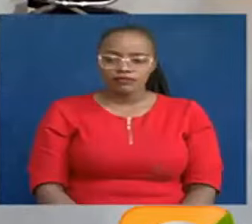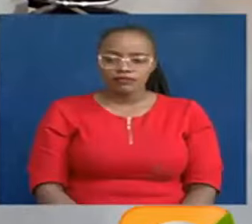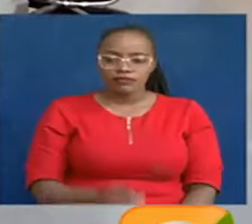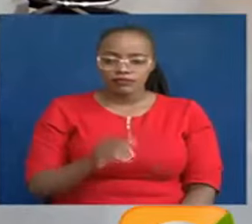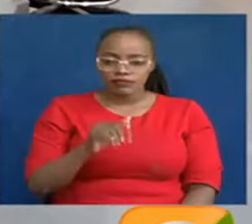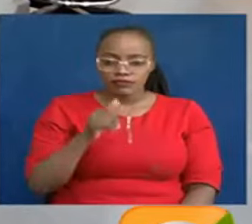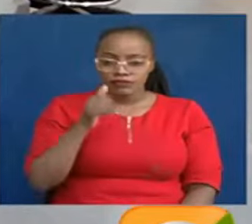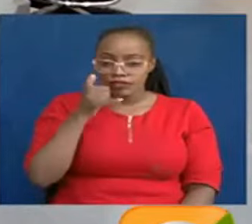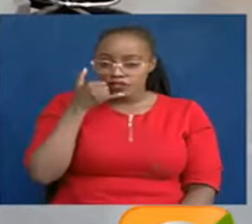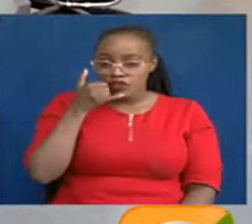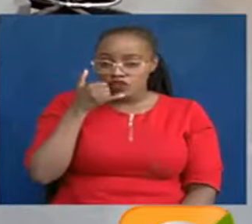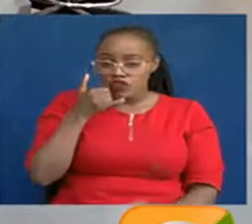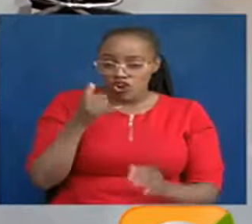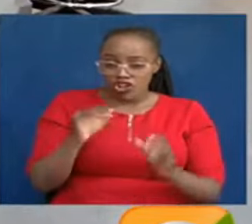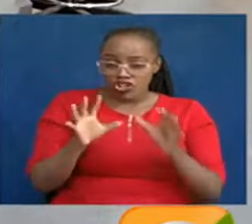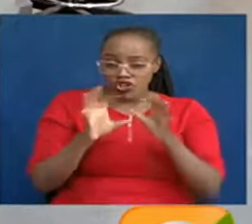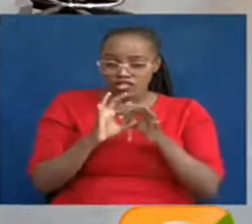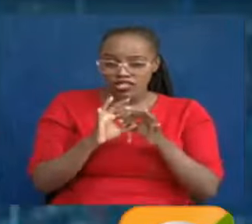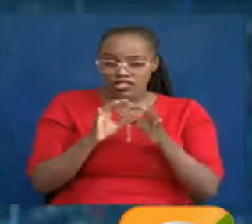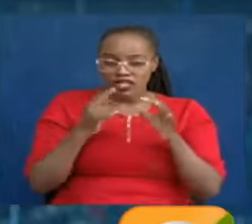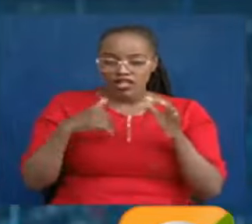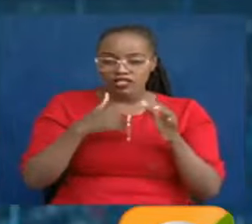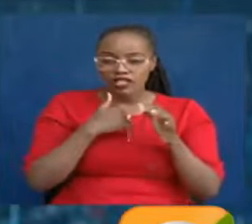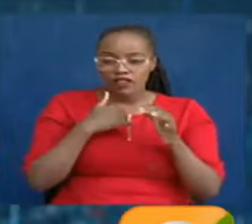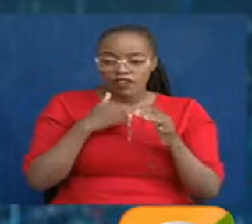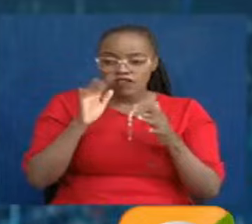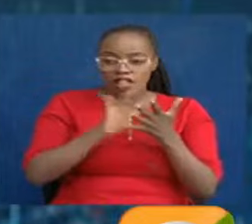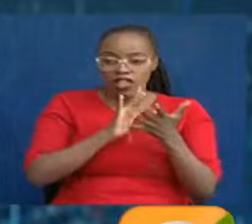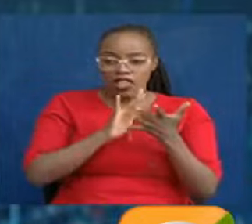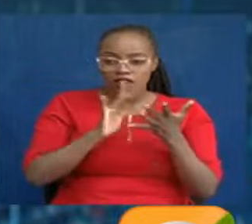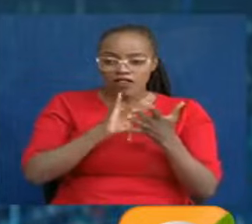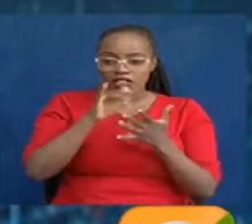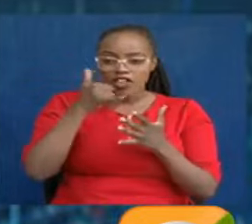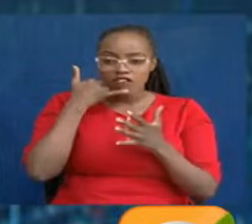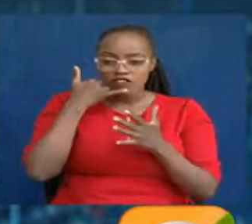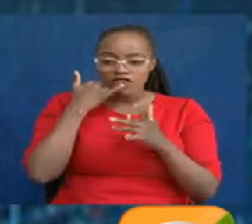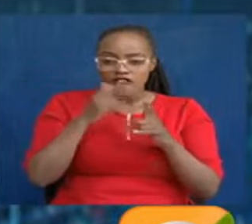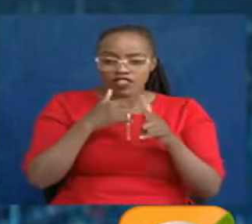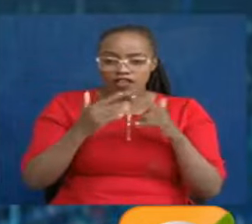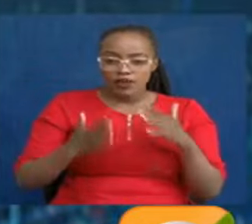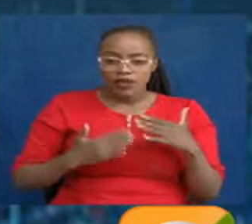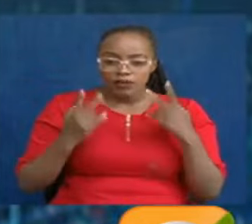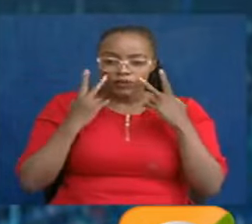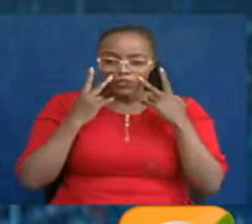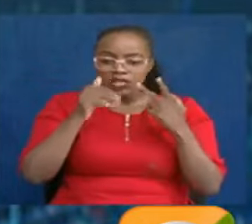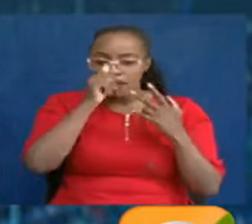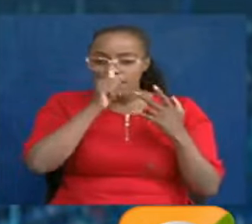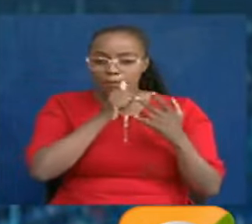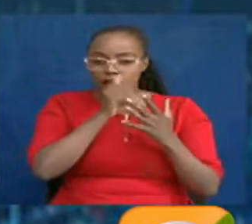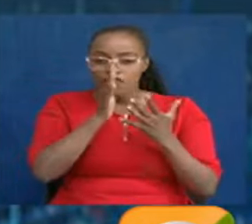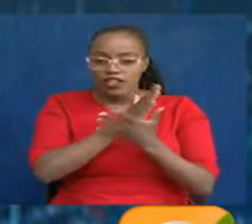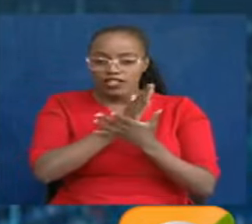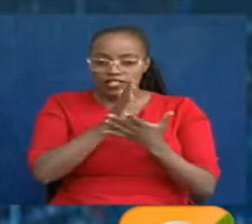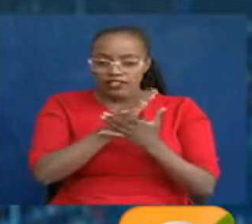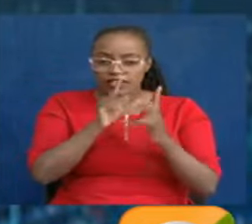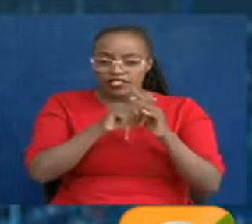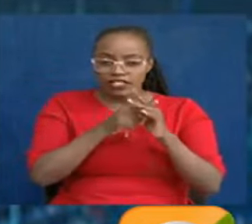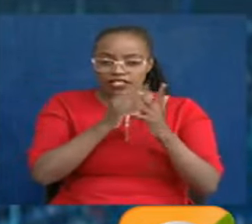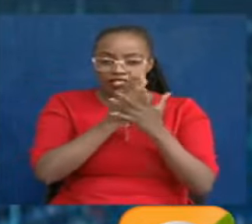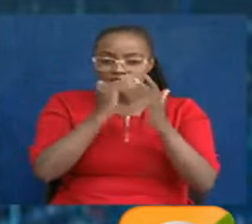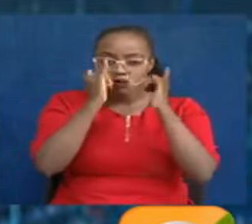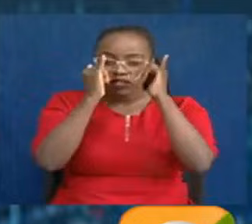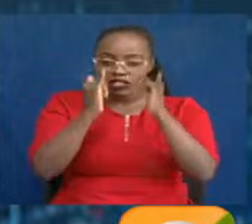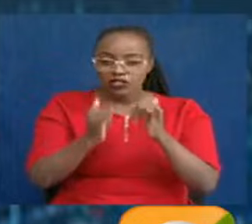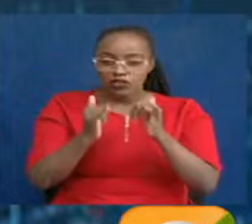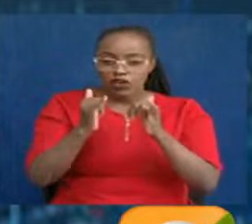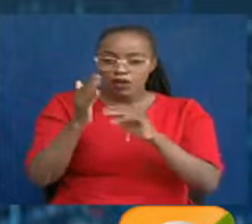broadband connectivity, we lacked smartphones. And we are very happy to see private sector in Kenya start something new which was not there